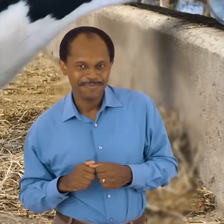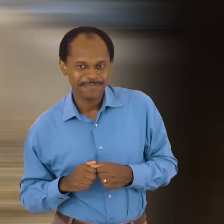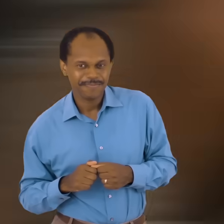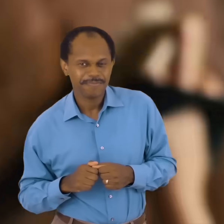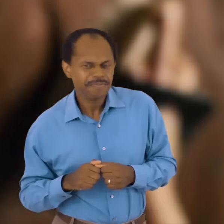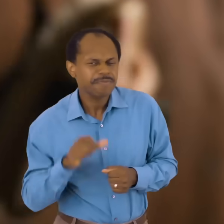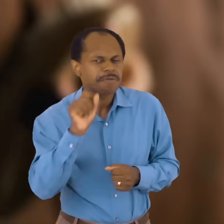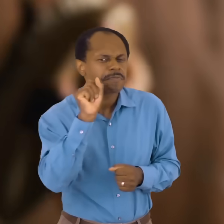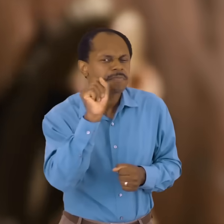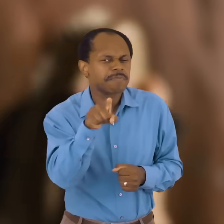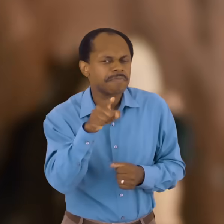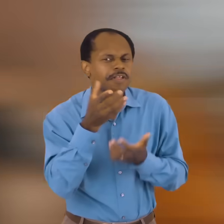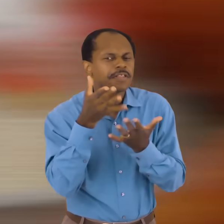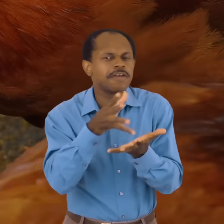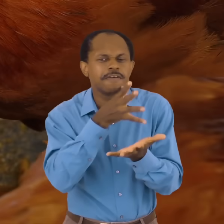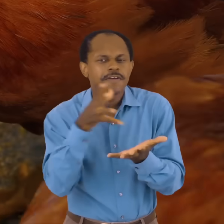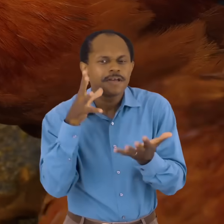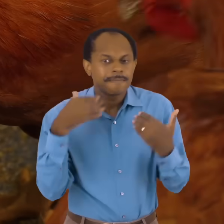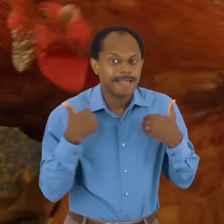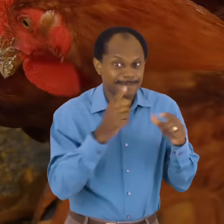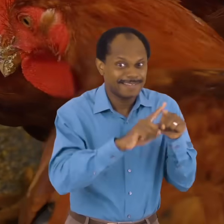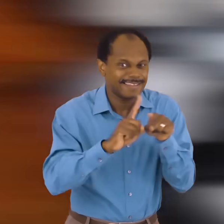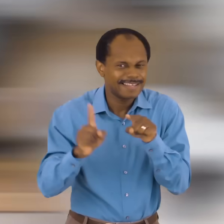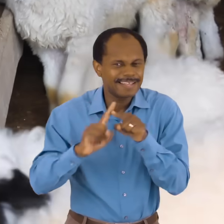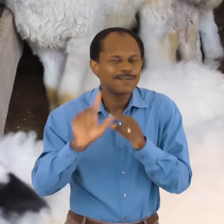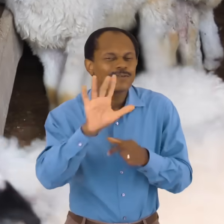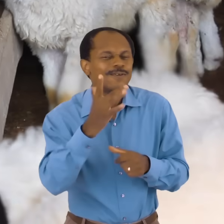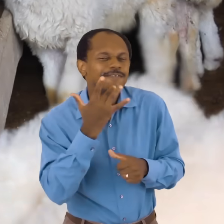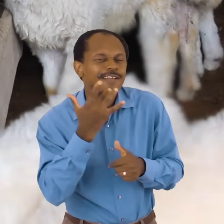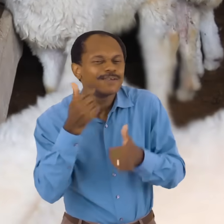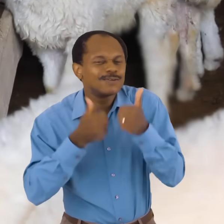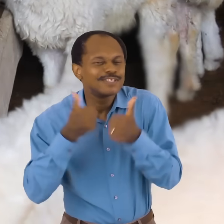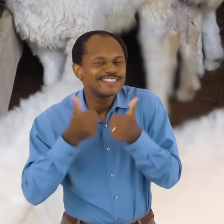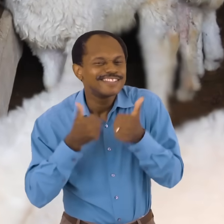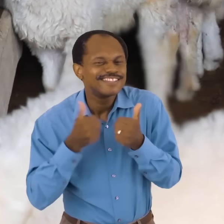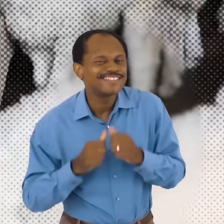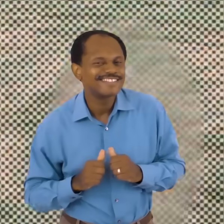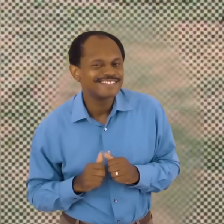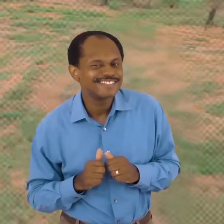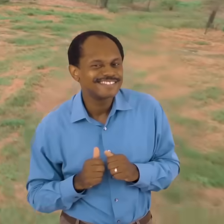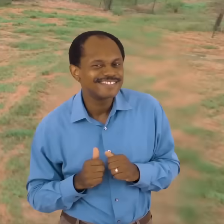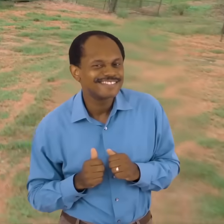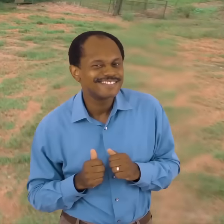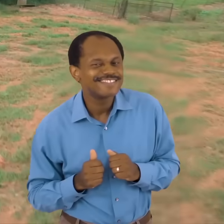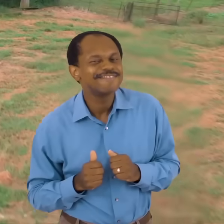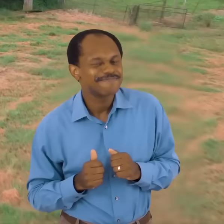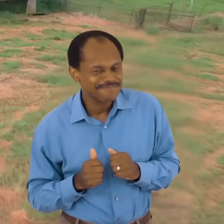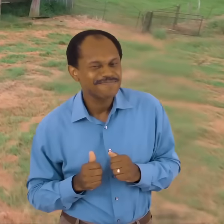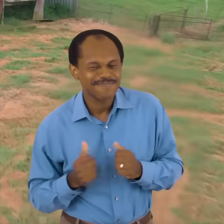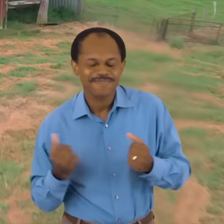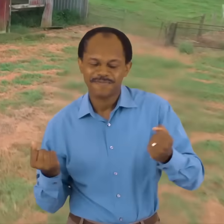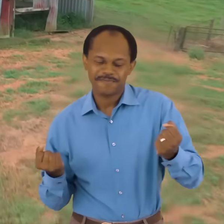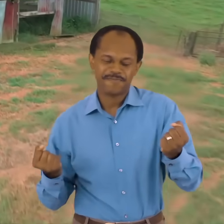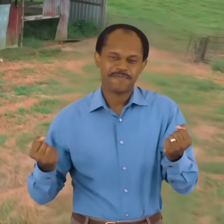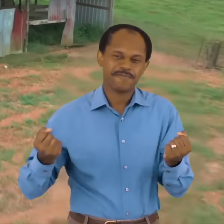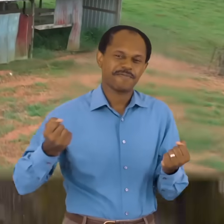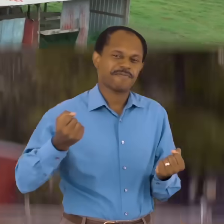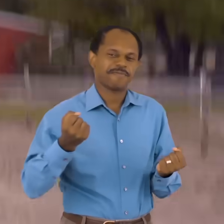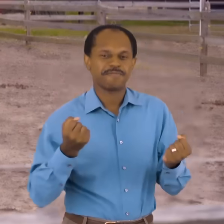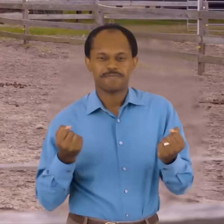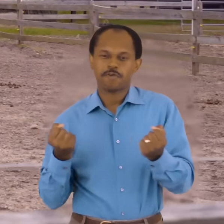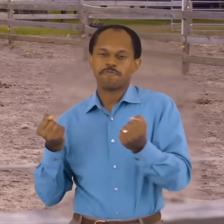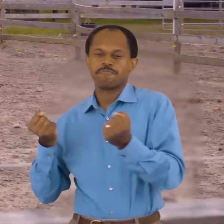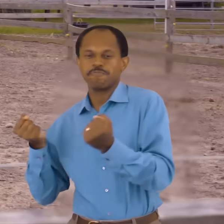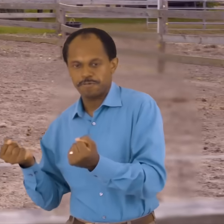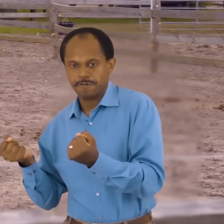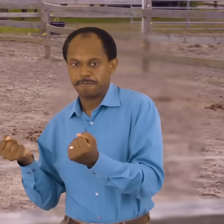you could choose one farm animal as your favorite which would you choose okay let's pull this